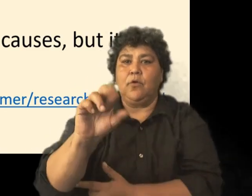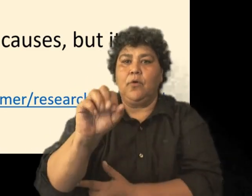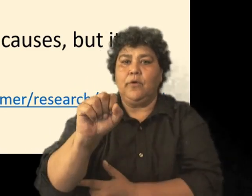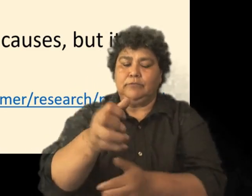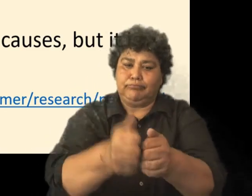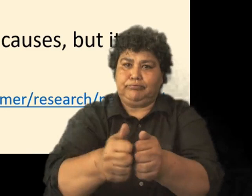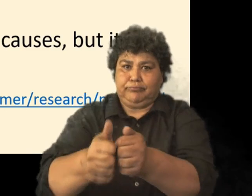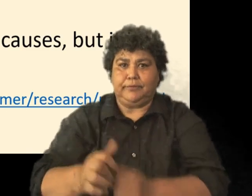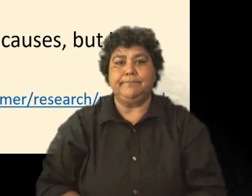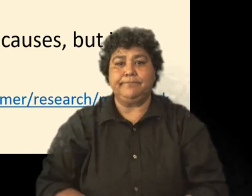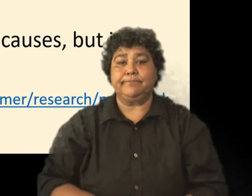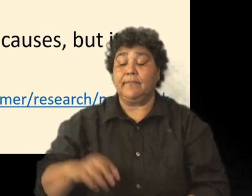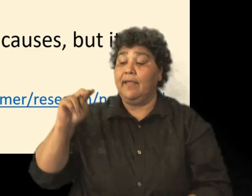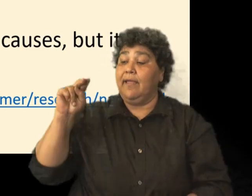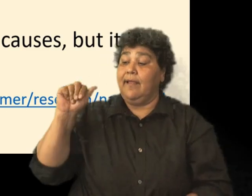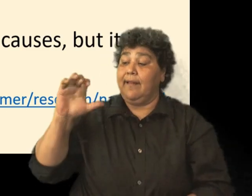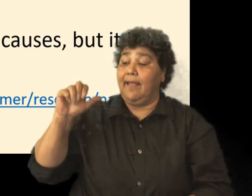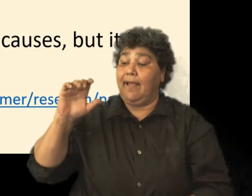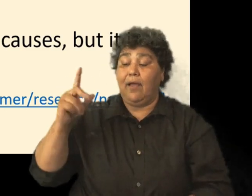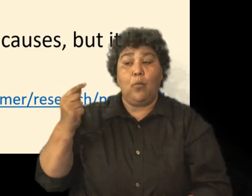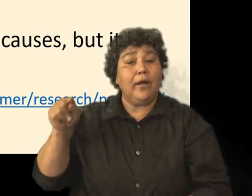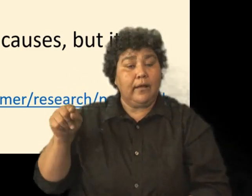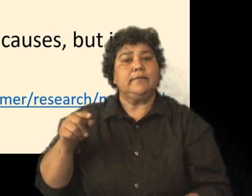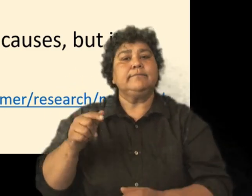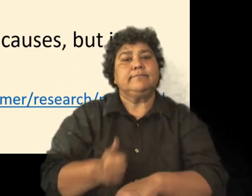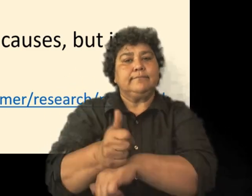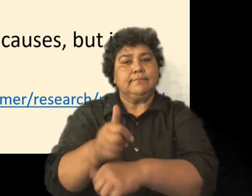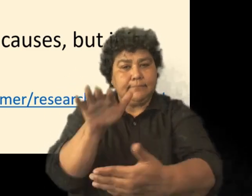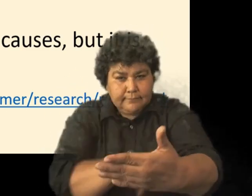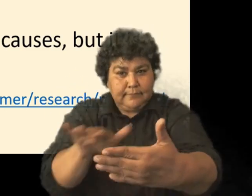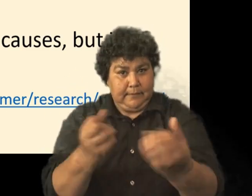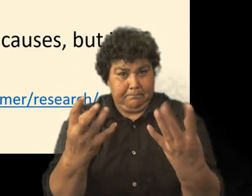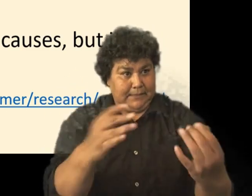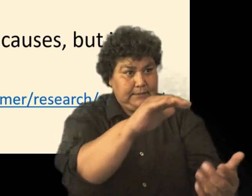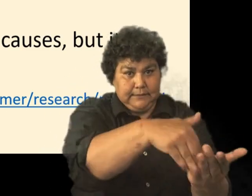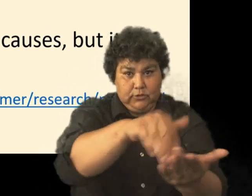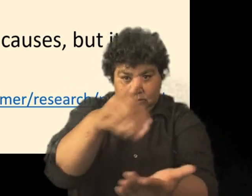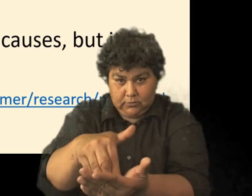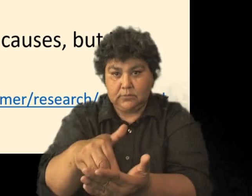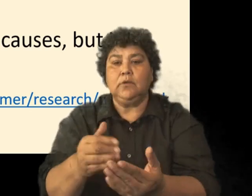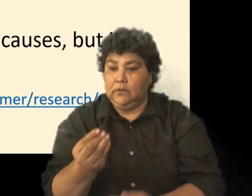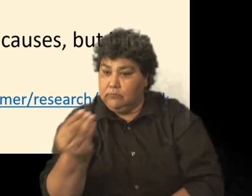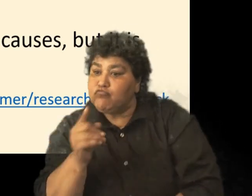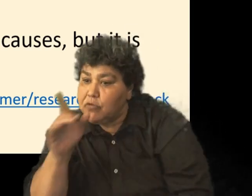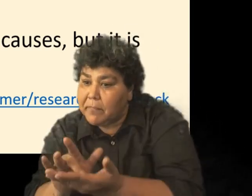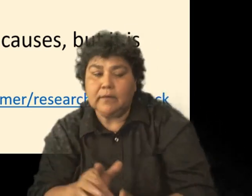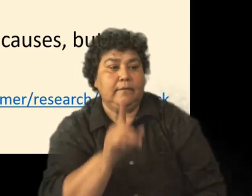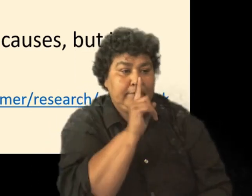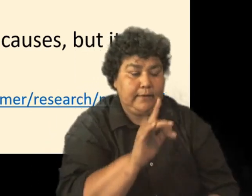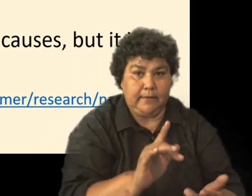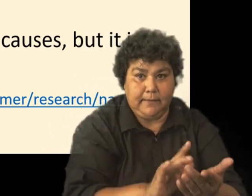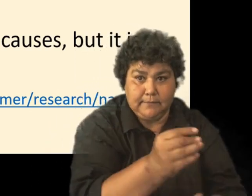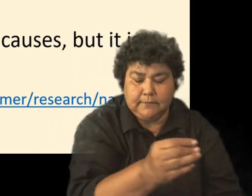randomized, placebo-controlled, multicenter trial that will test whether NAC can slow progression of RP.